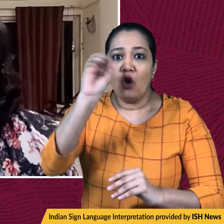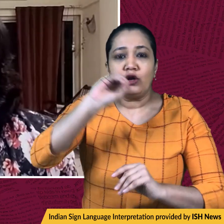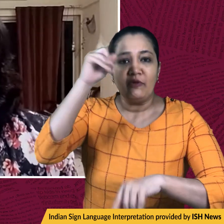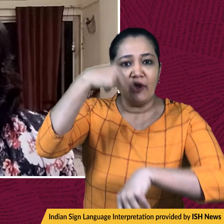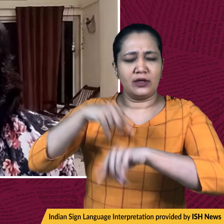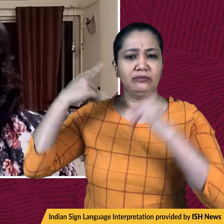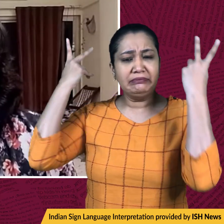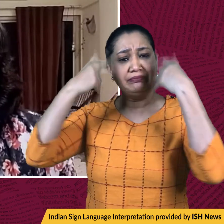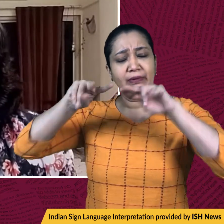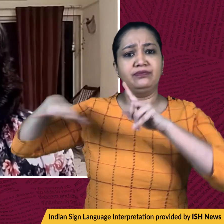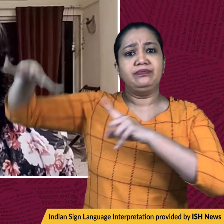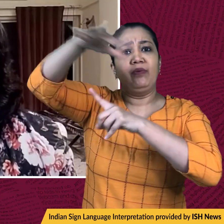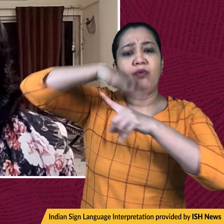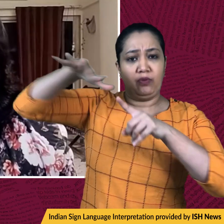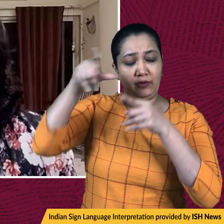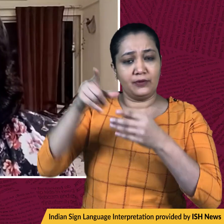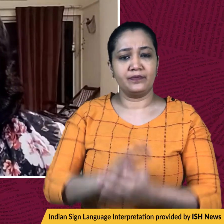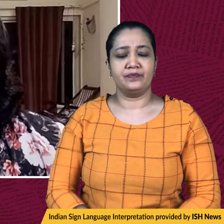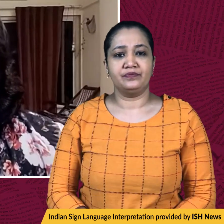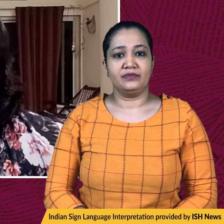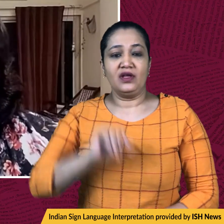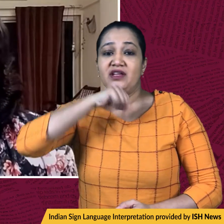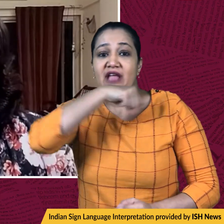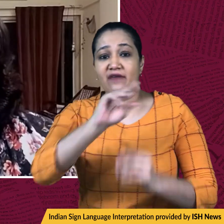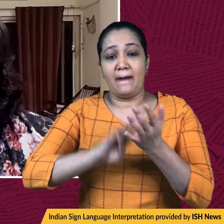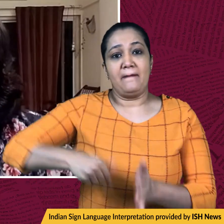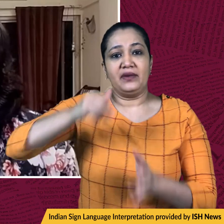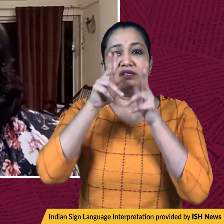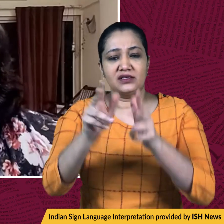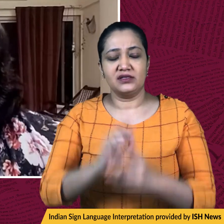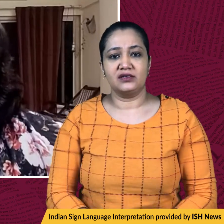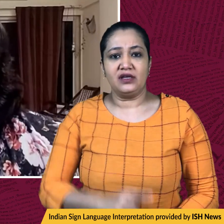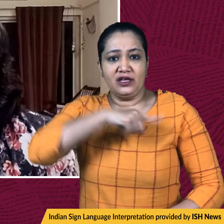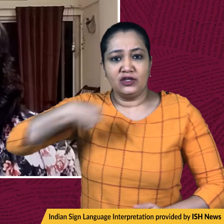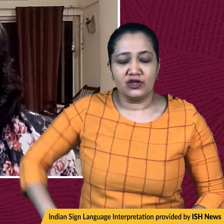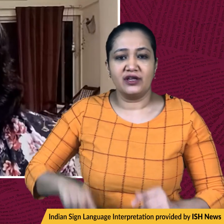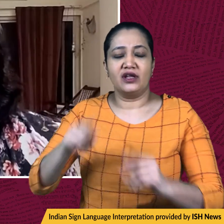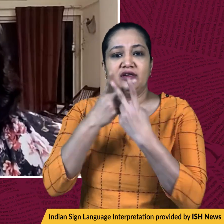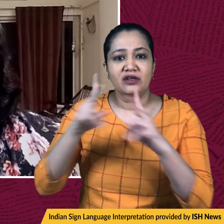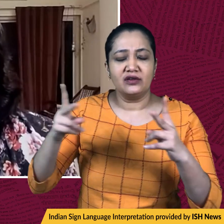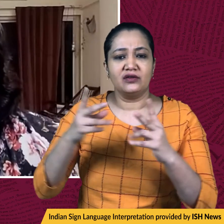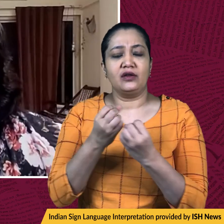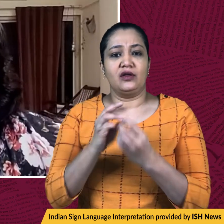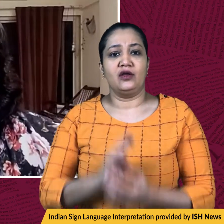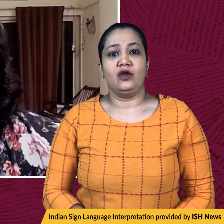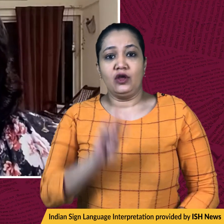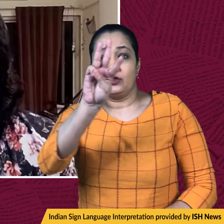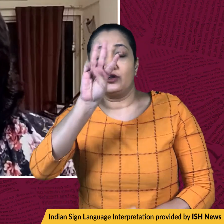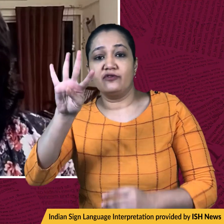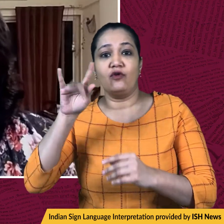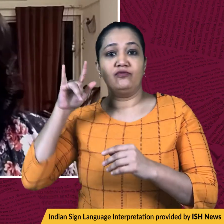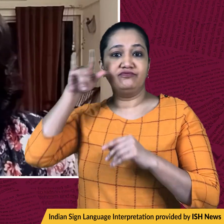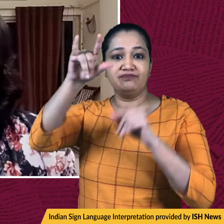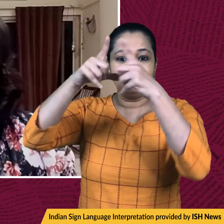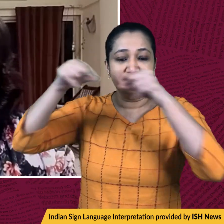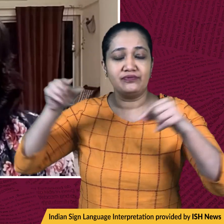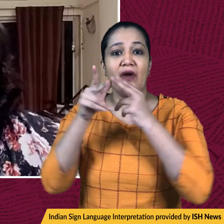prices. Meanwhile, according to a survey conducted by People's Research on India's consumer economy, in a